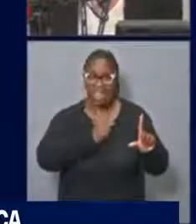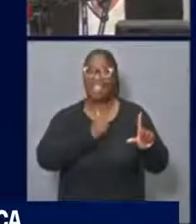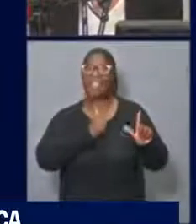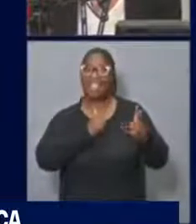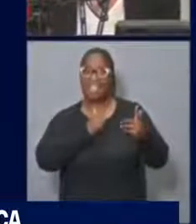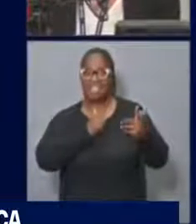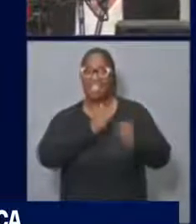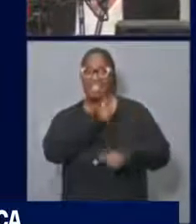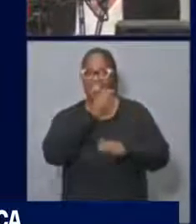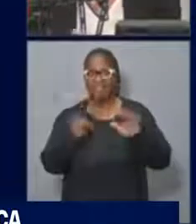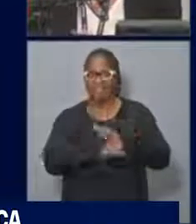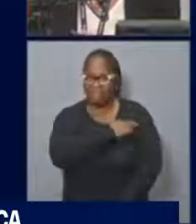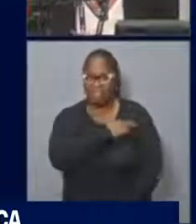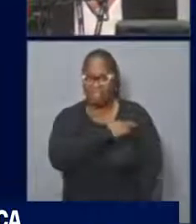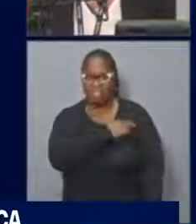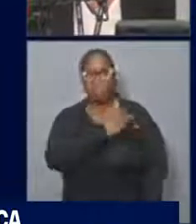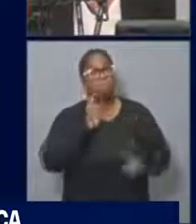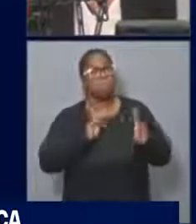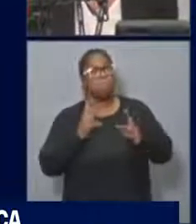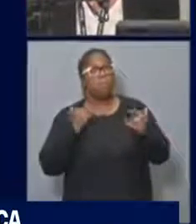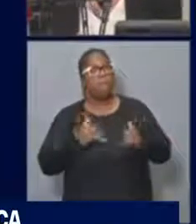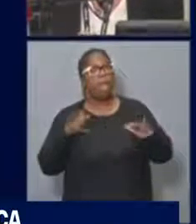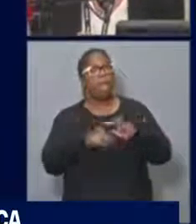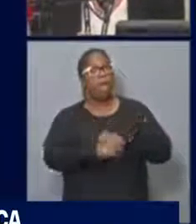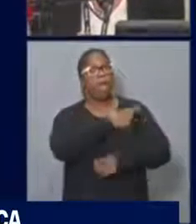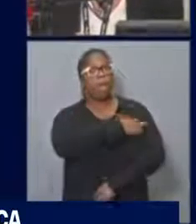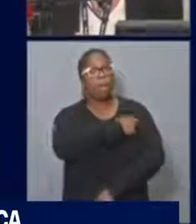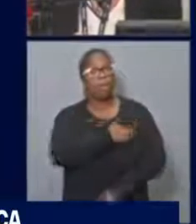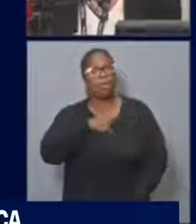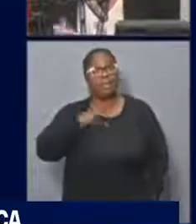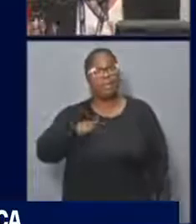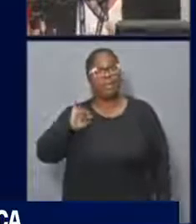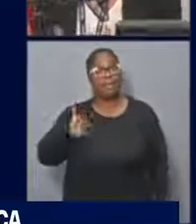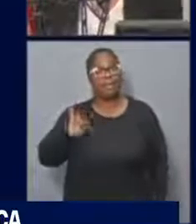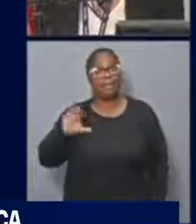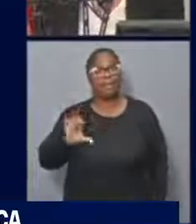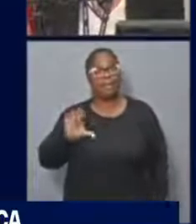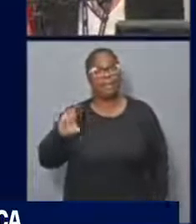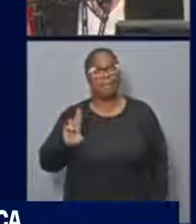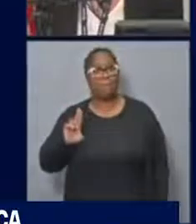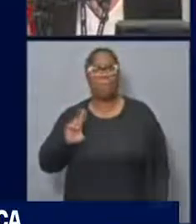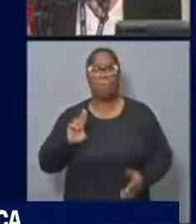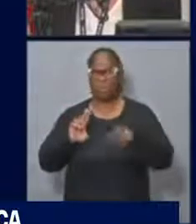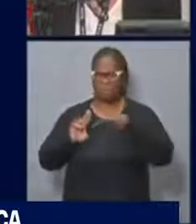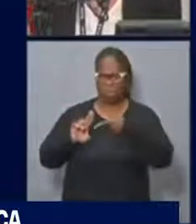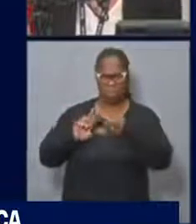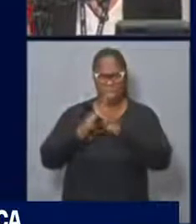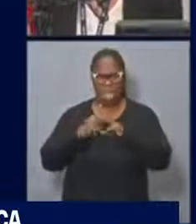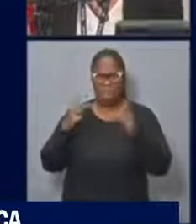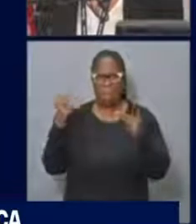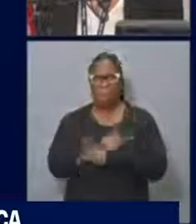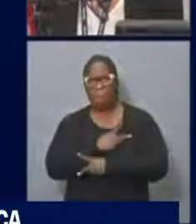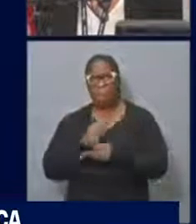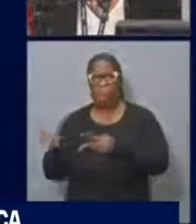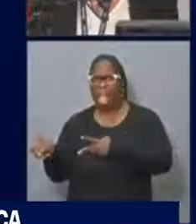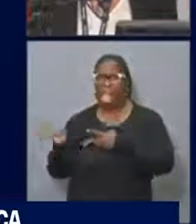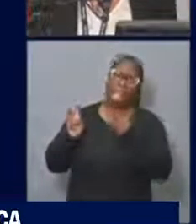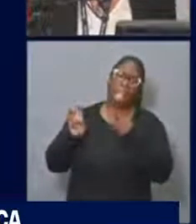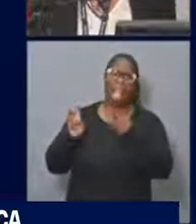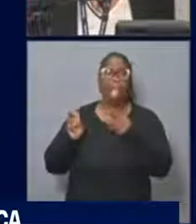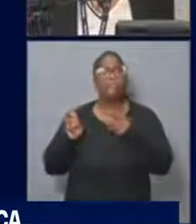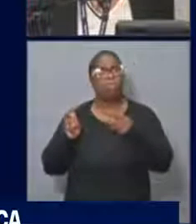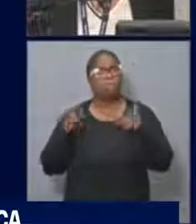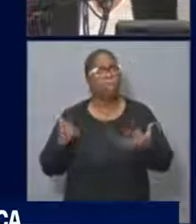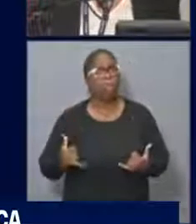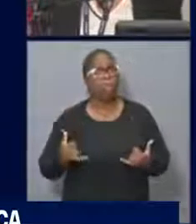rate. Those who are being hospitalized and need intensive care, that's also at a higher rate than we've seen